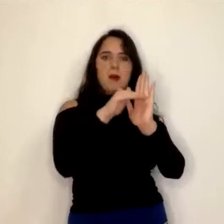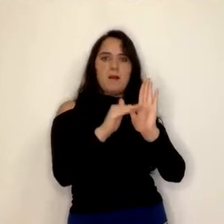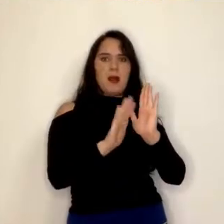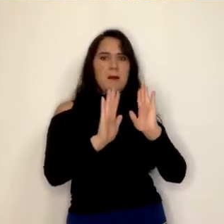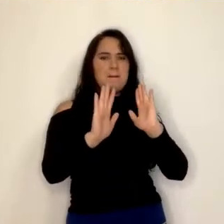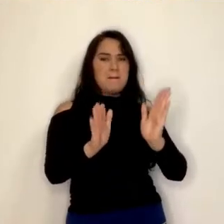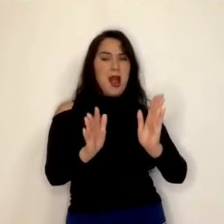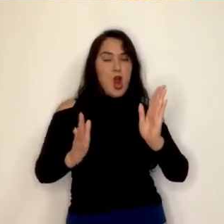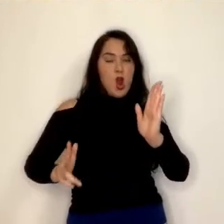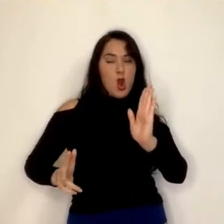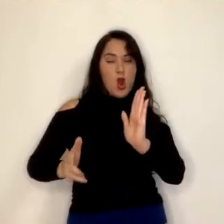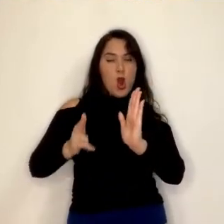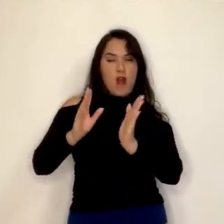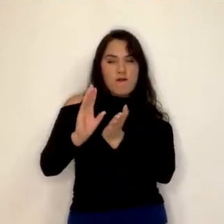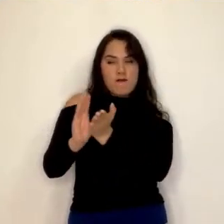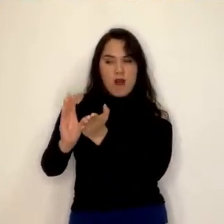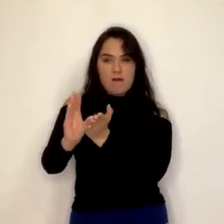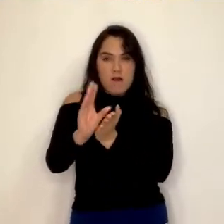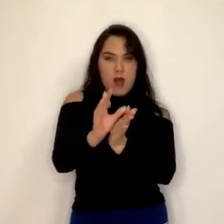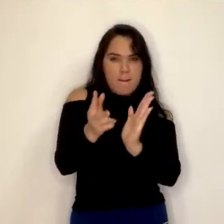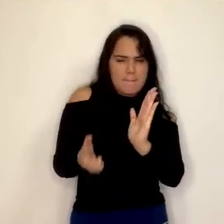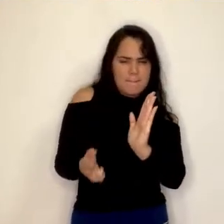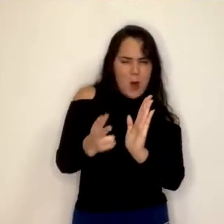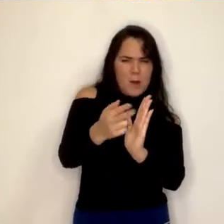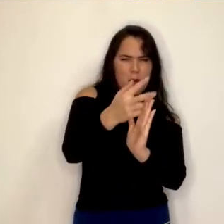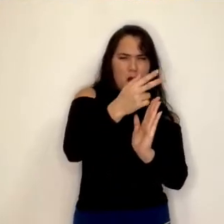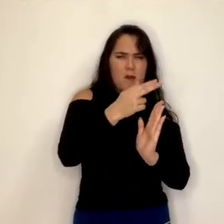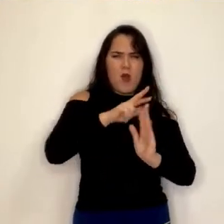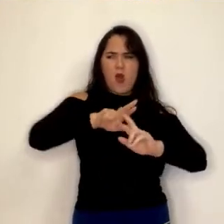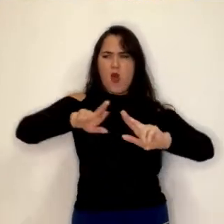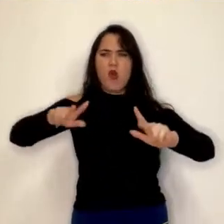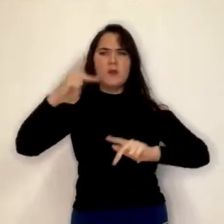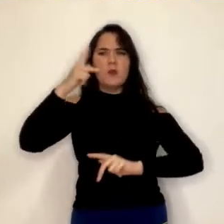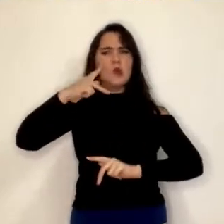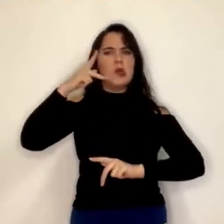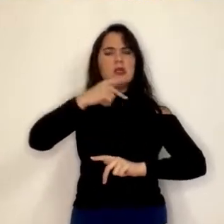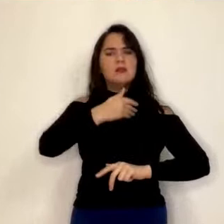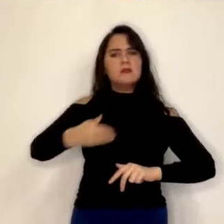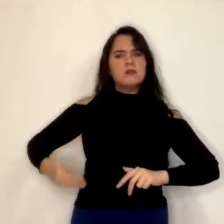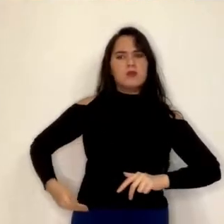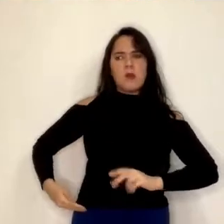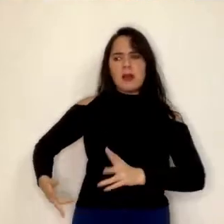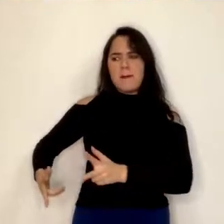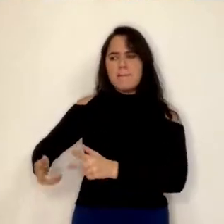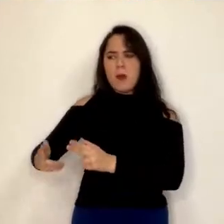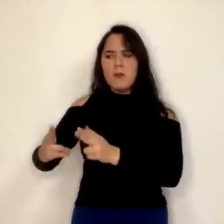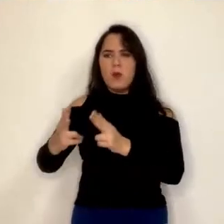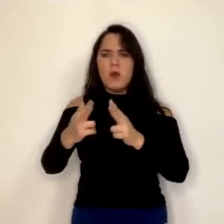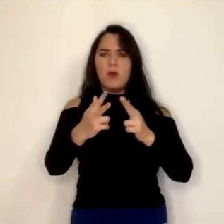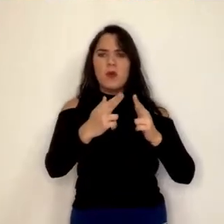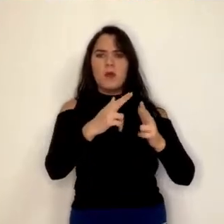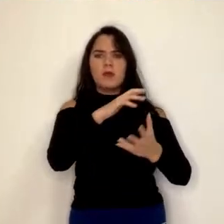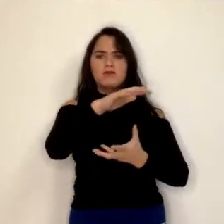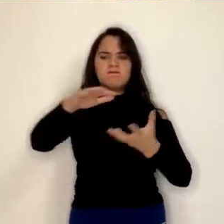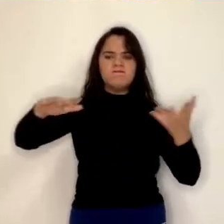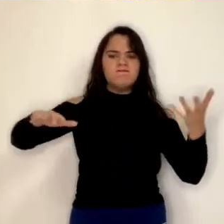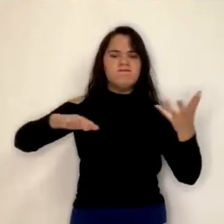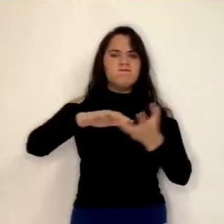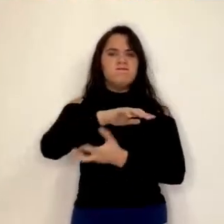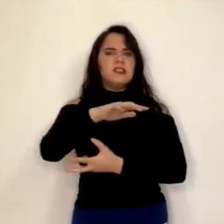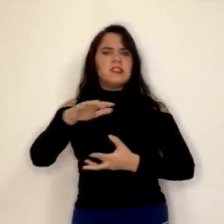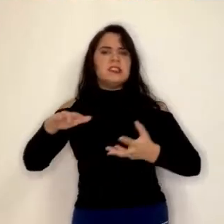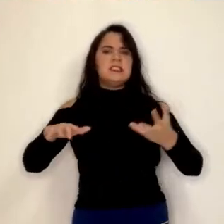2004, it is a project that cuts off educational policy budget that come